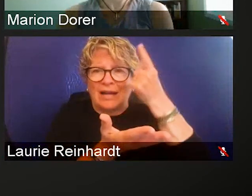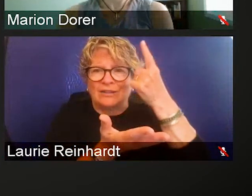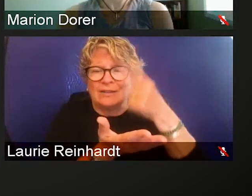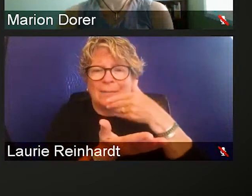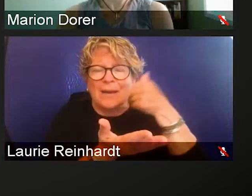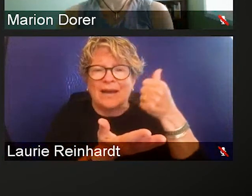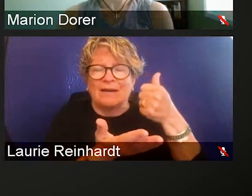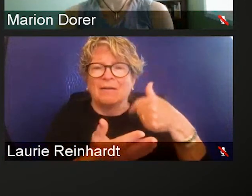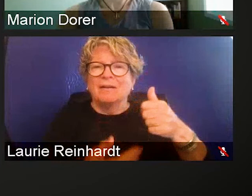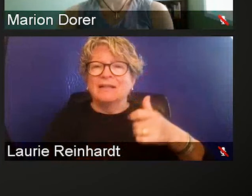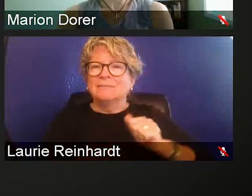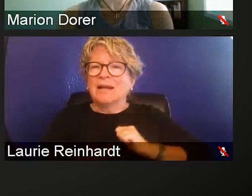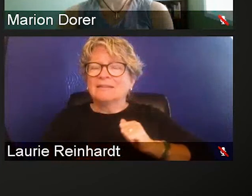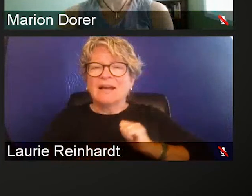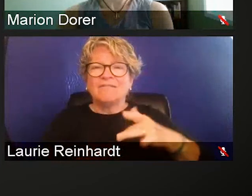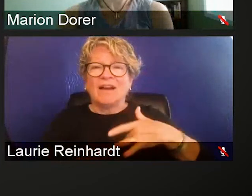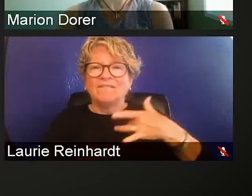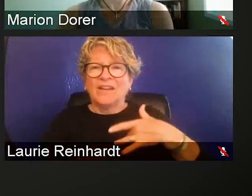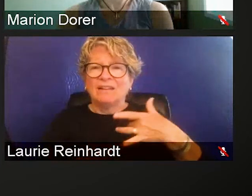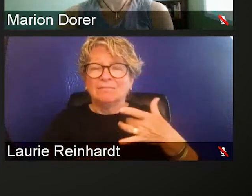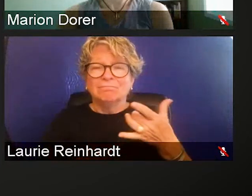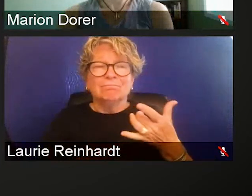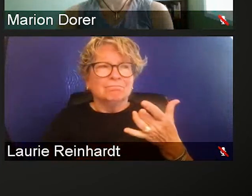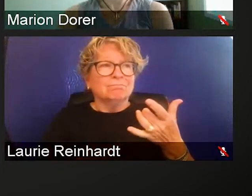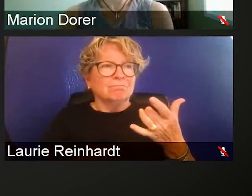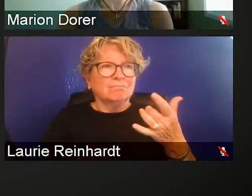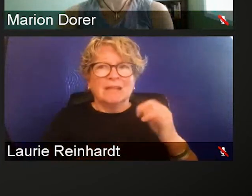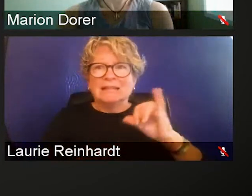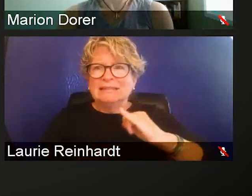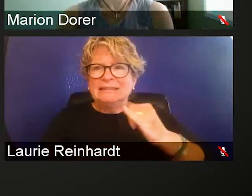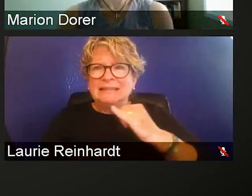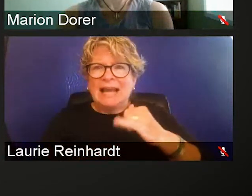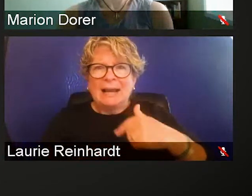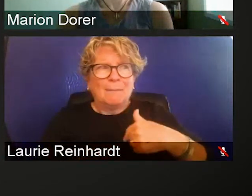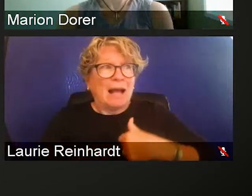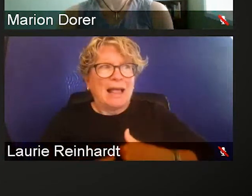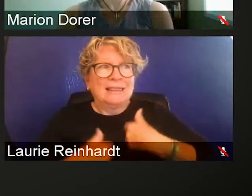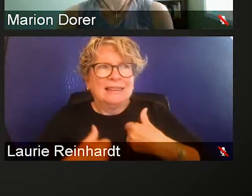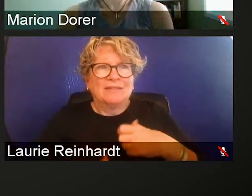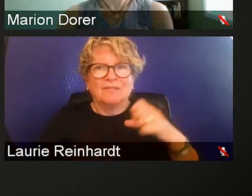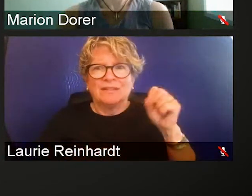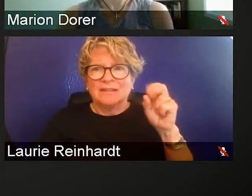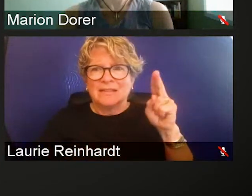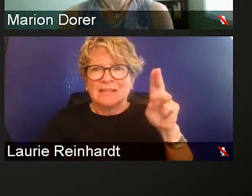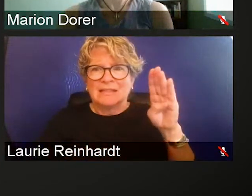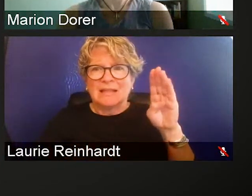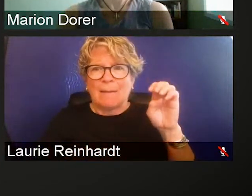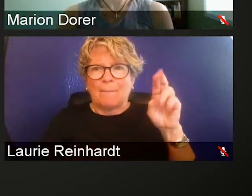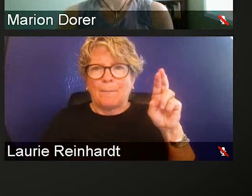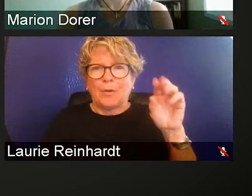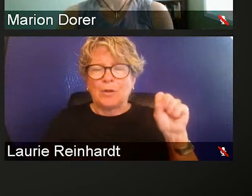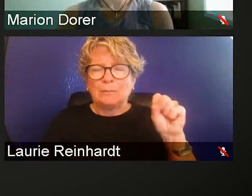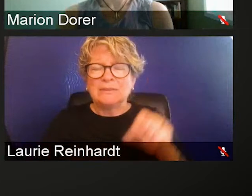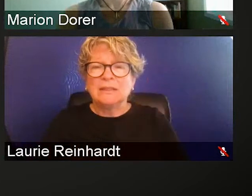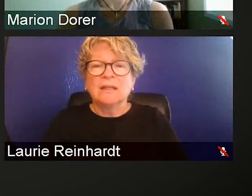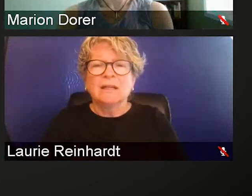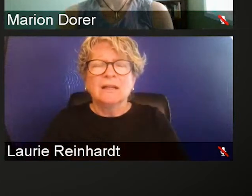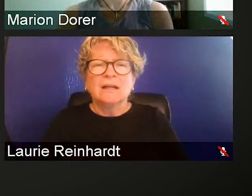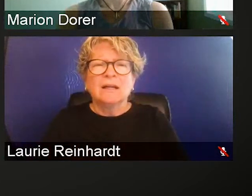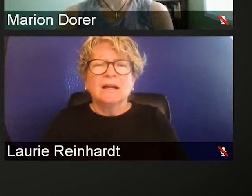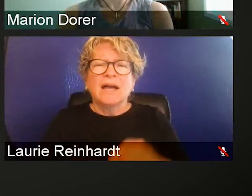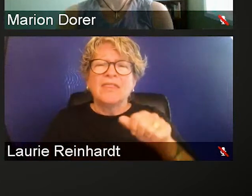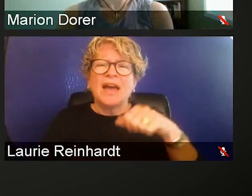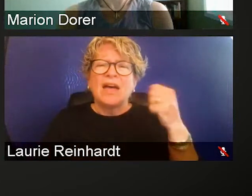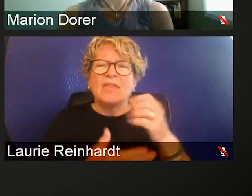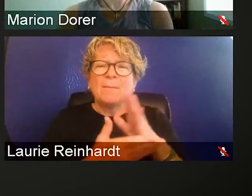that comes with living in the suburbs and everything else. And the other thing about it is that it